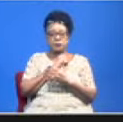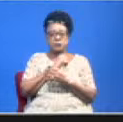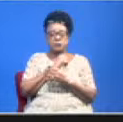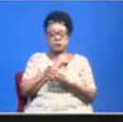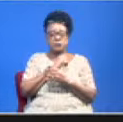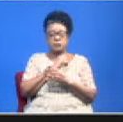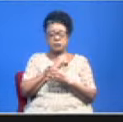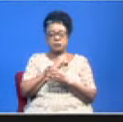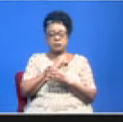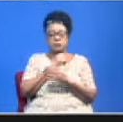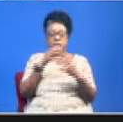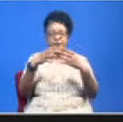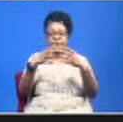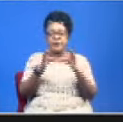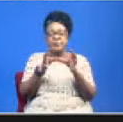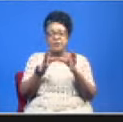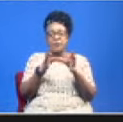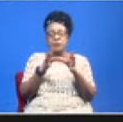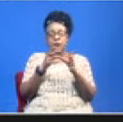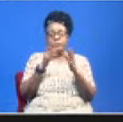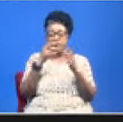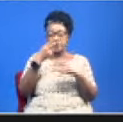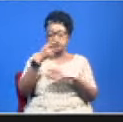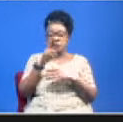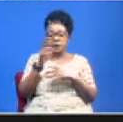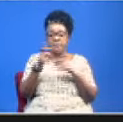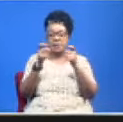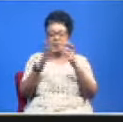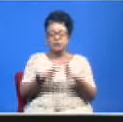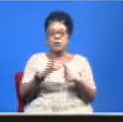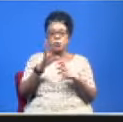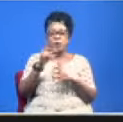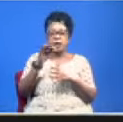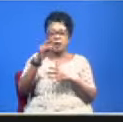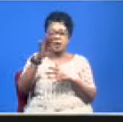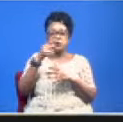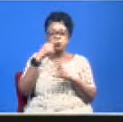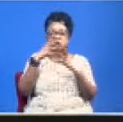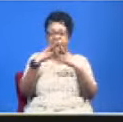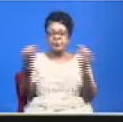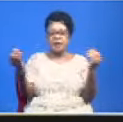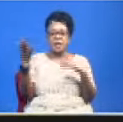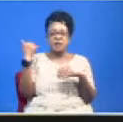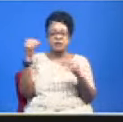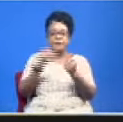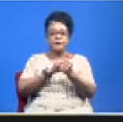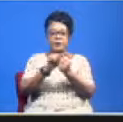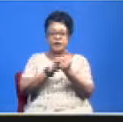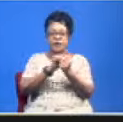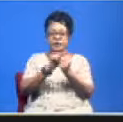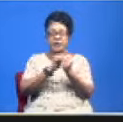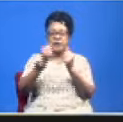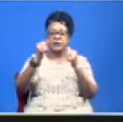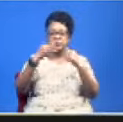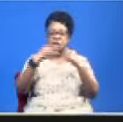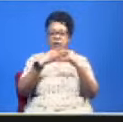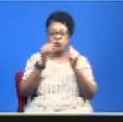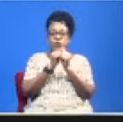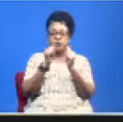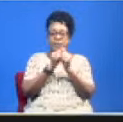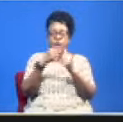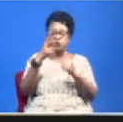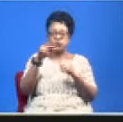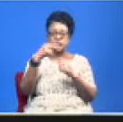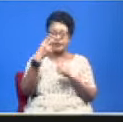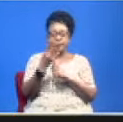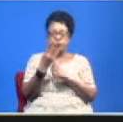The family of Wells Fargo human resource manager Willis Ayieko disappeared last Friday, 18th October